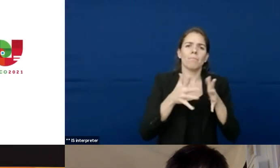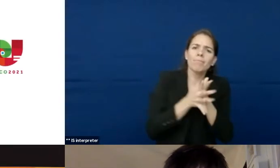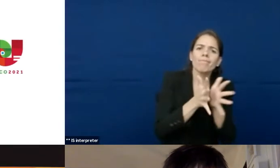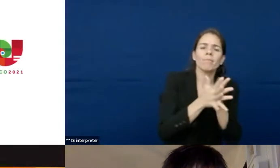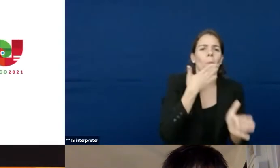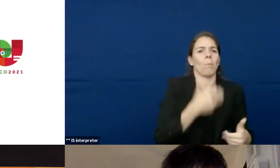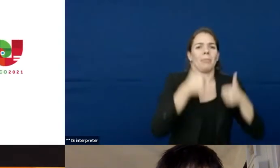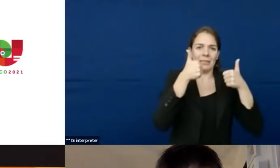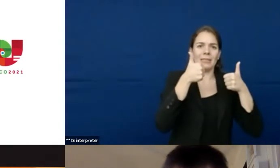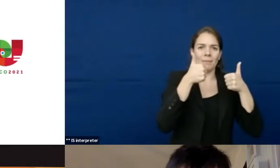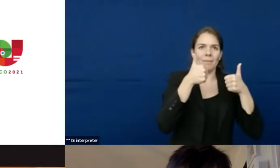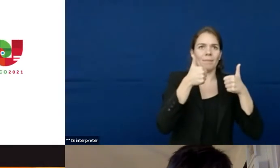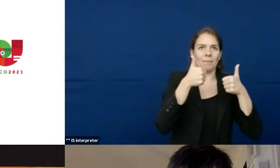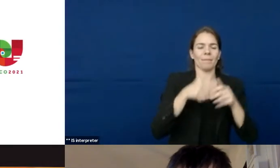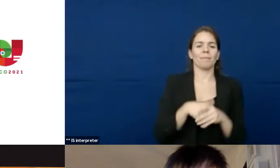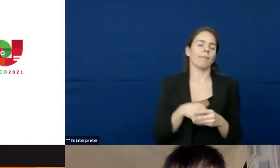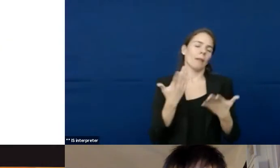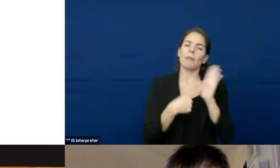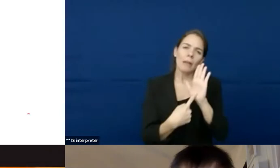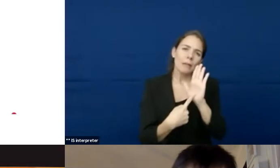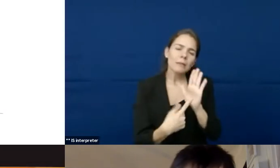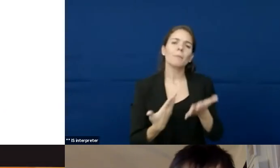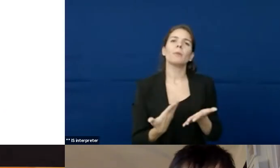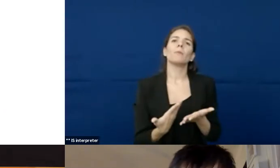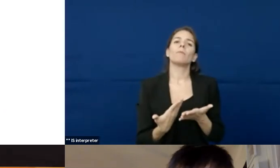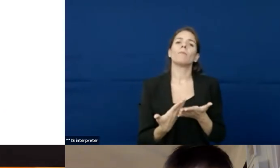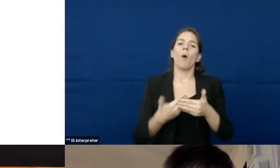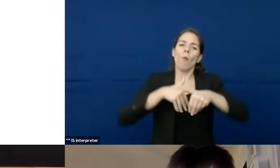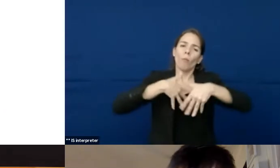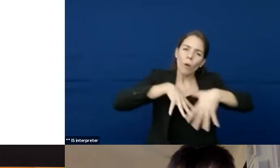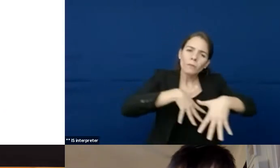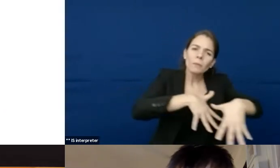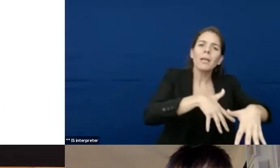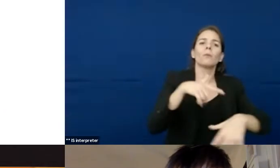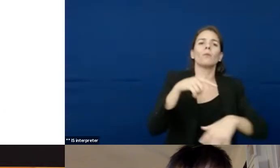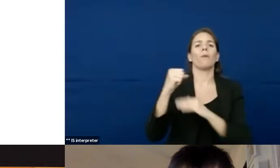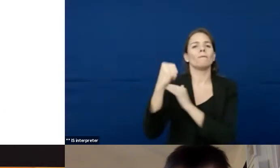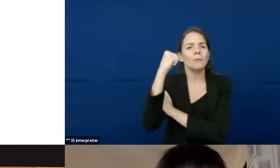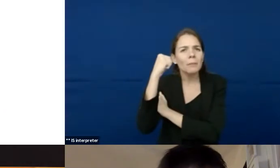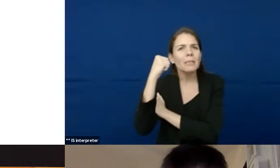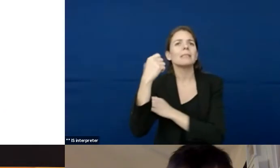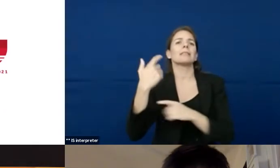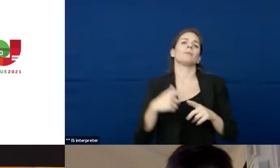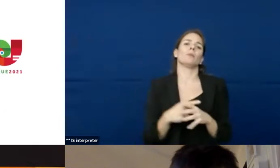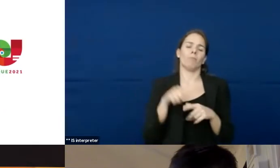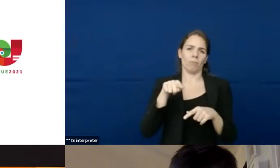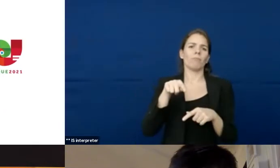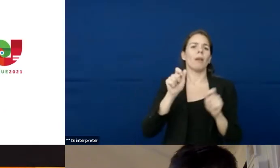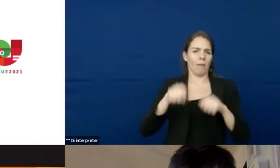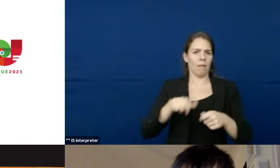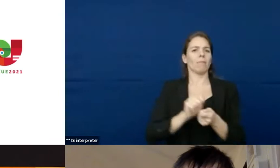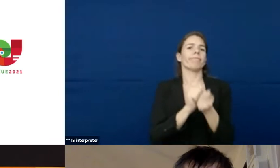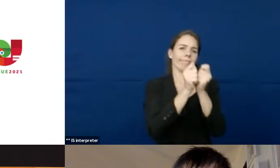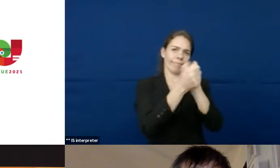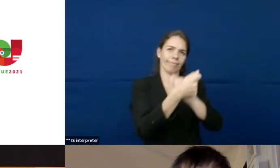difference in saving a woman's or girl's life and saving them from violence and abuse, COVID or no